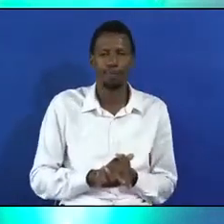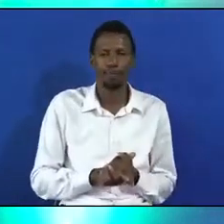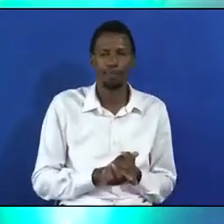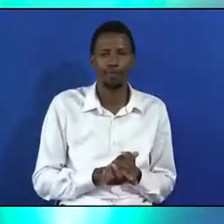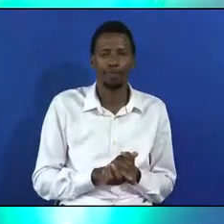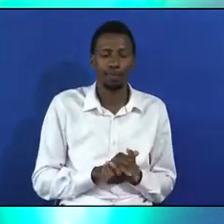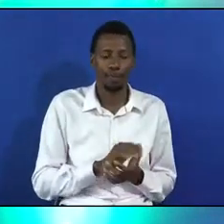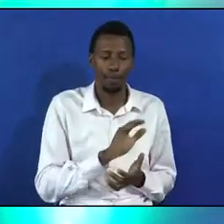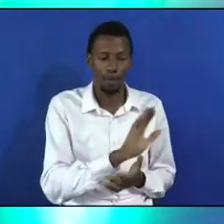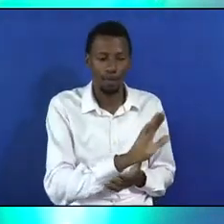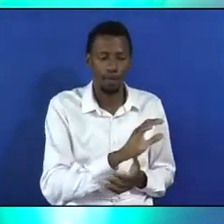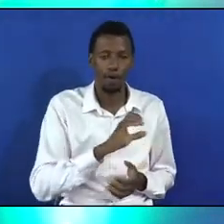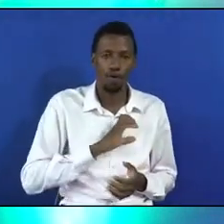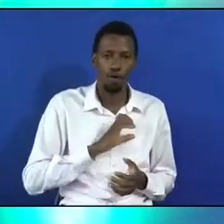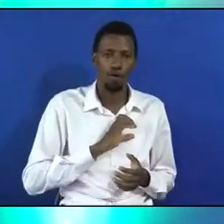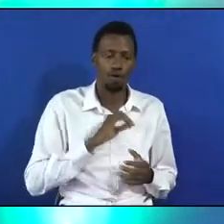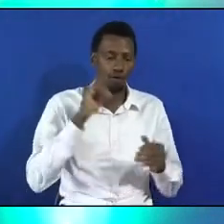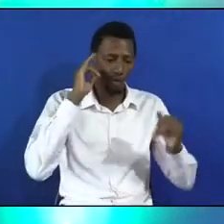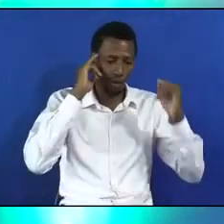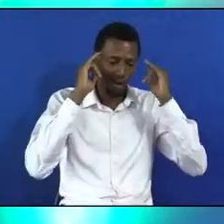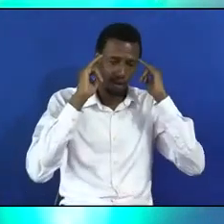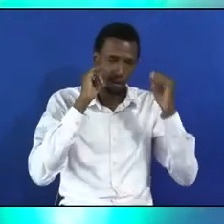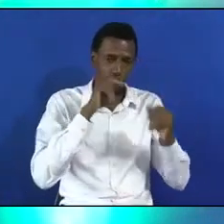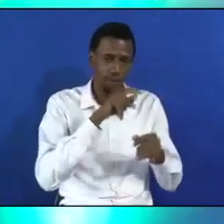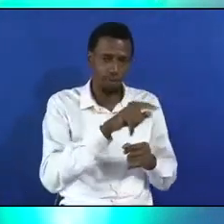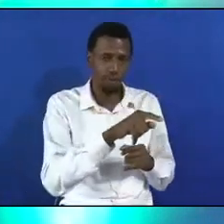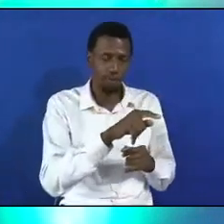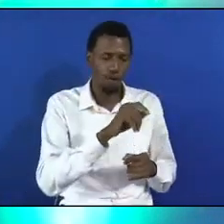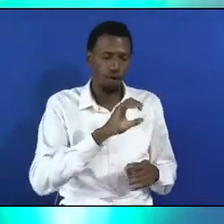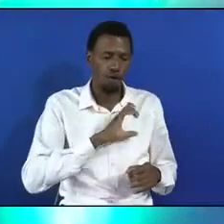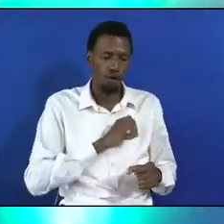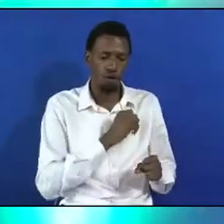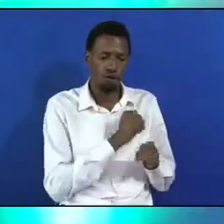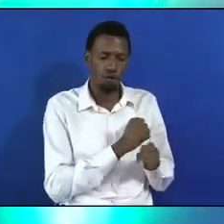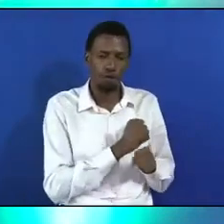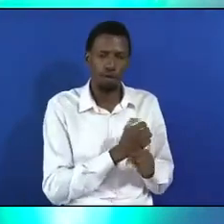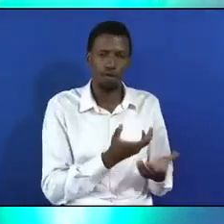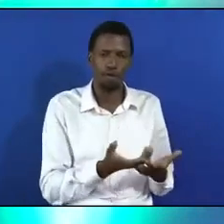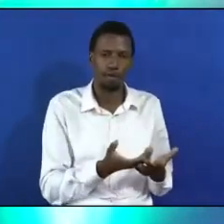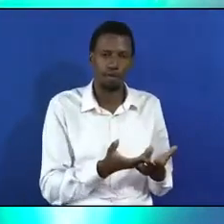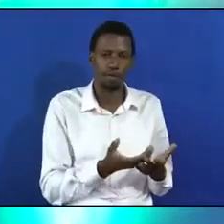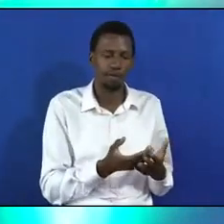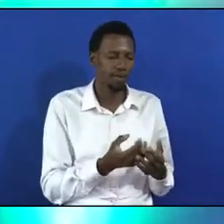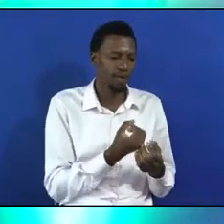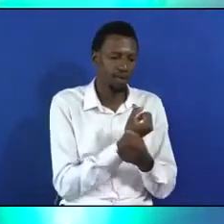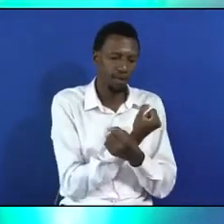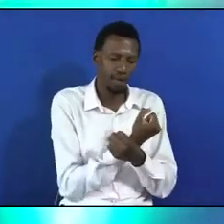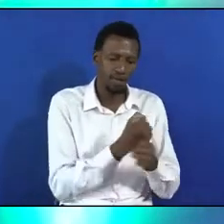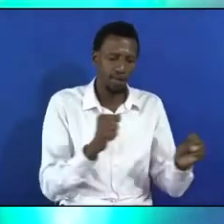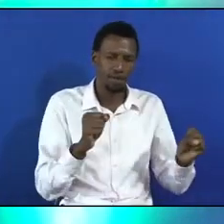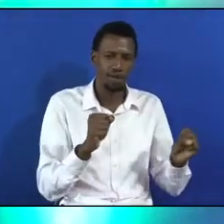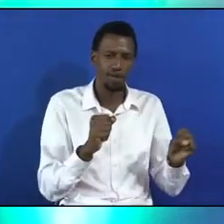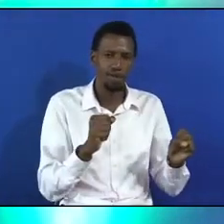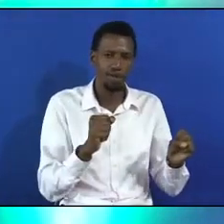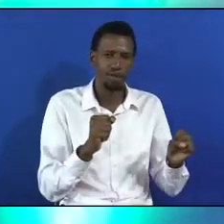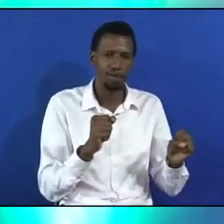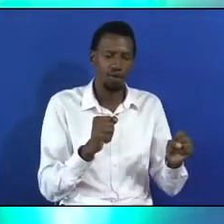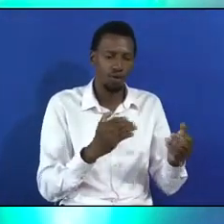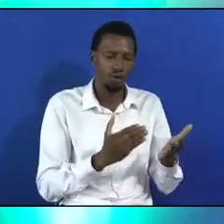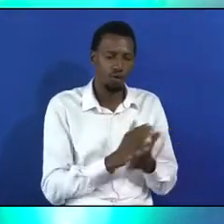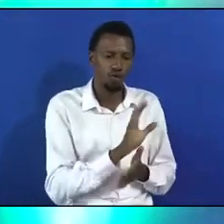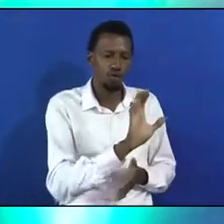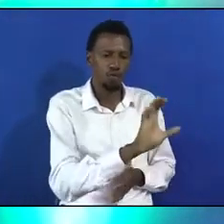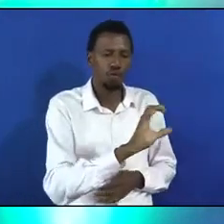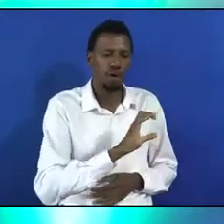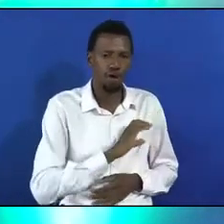and these own merits, own works, salvation by works, cannot